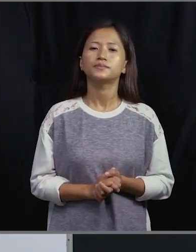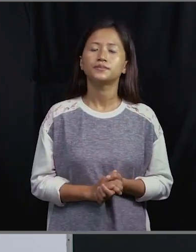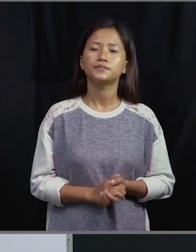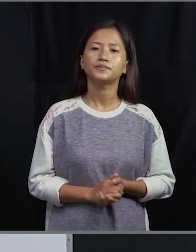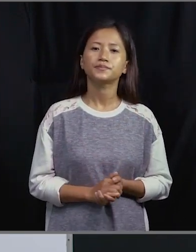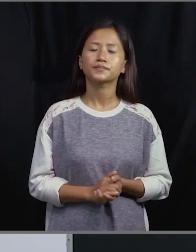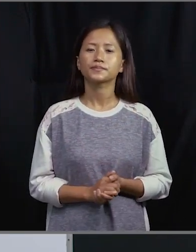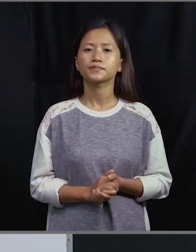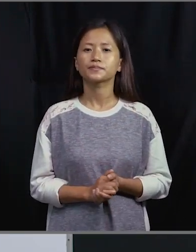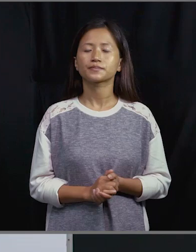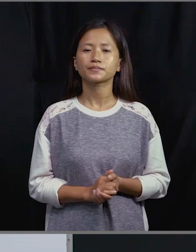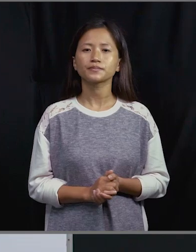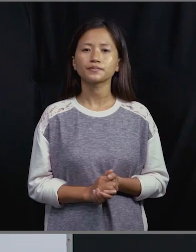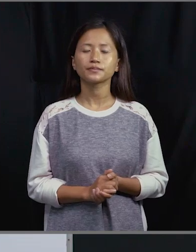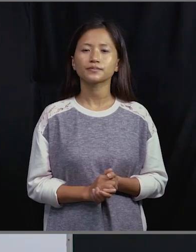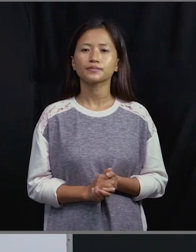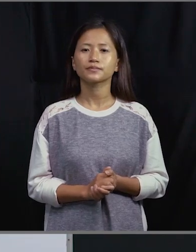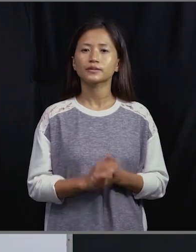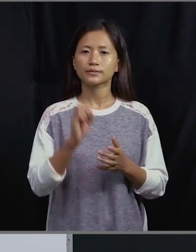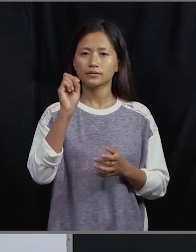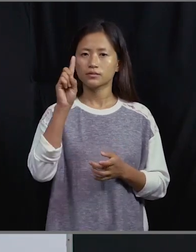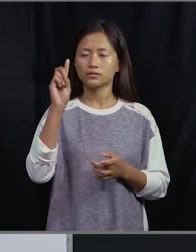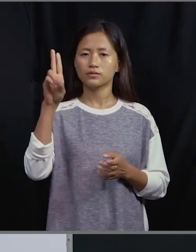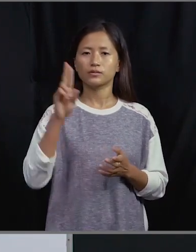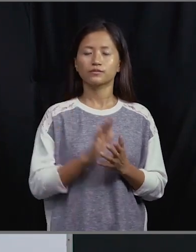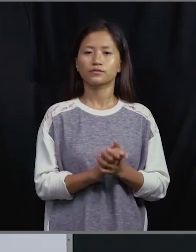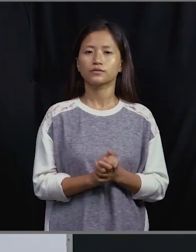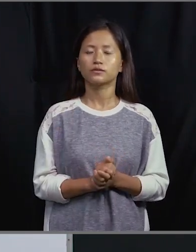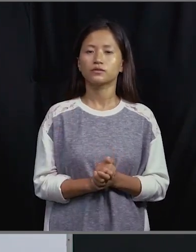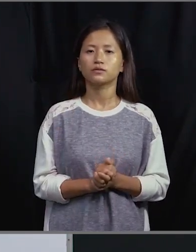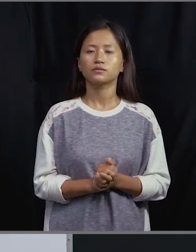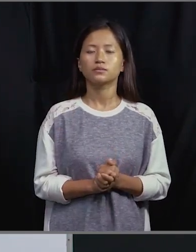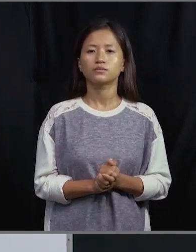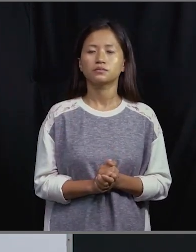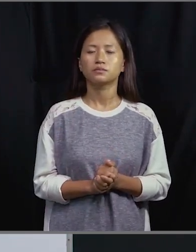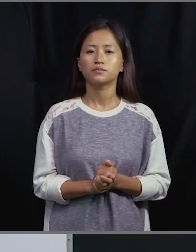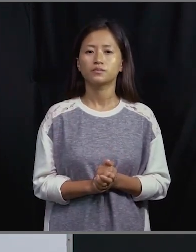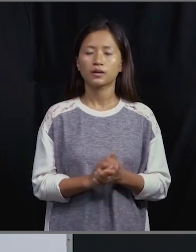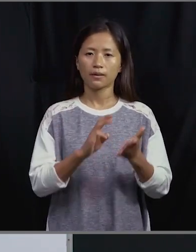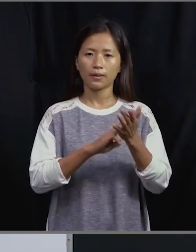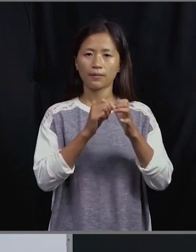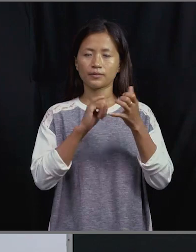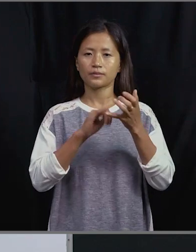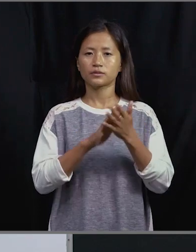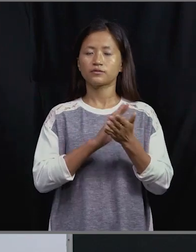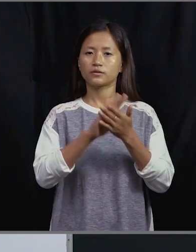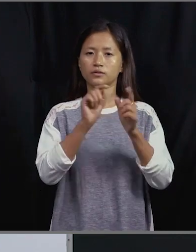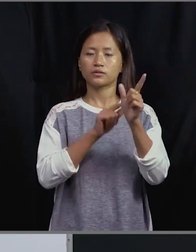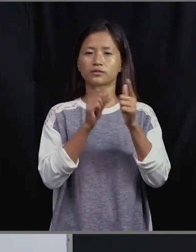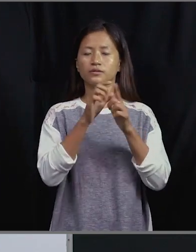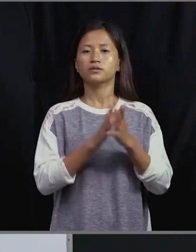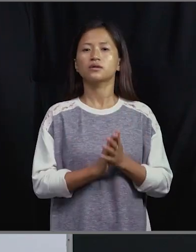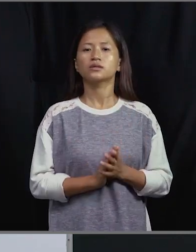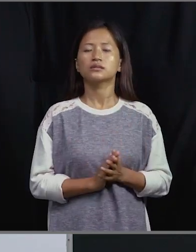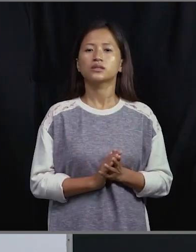Atomic mass of carbon is 12 and mass of hydrogen. The